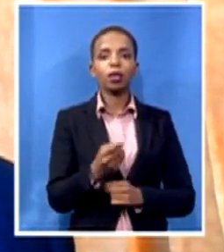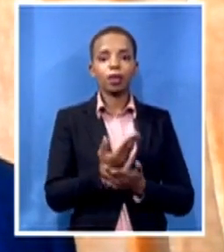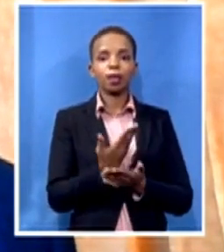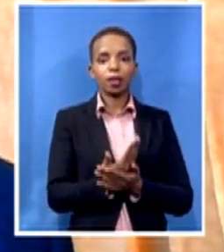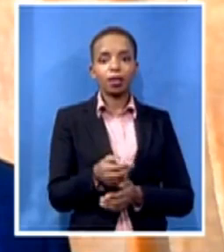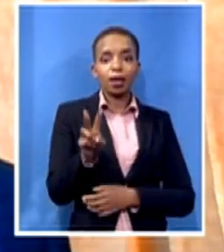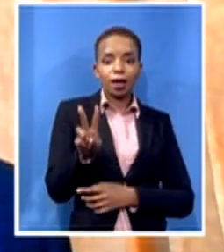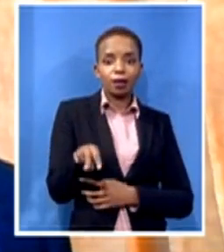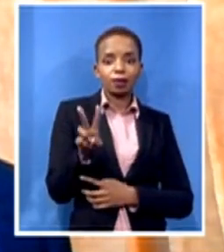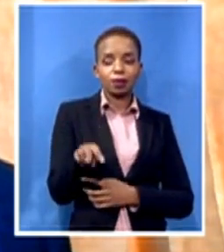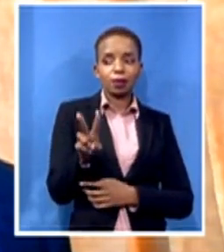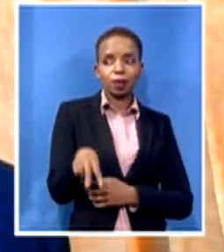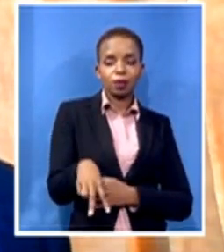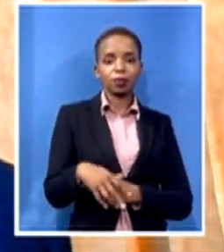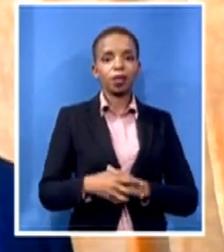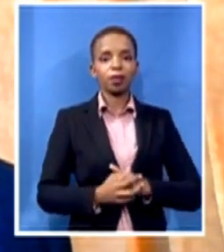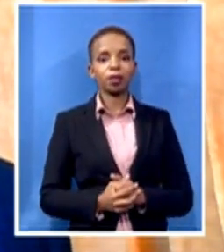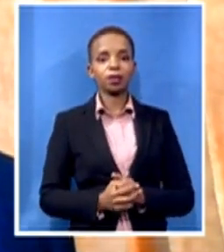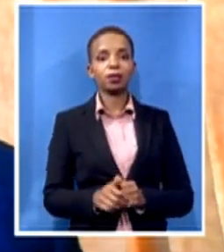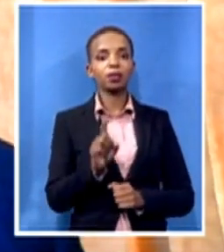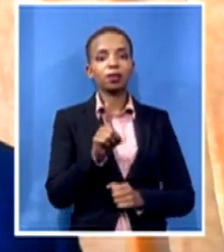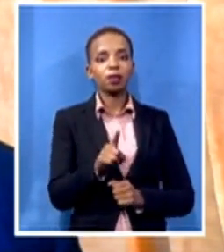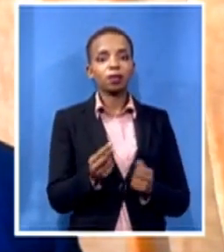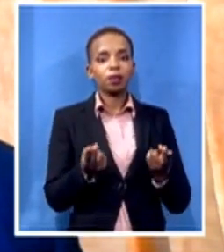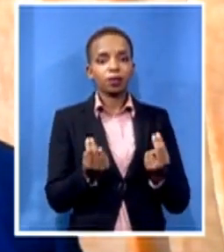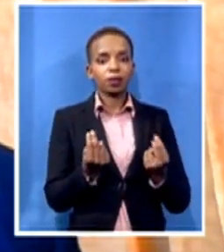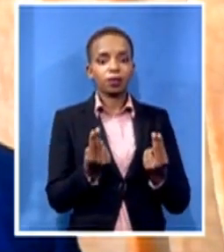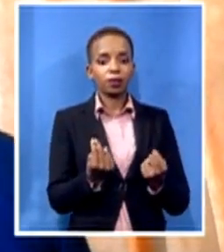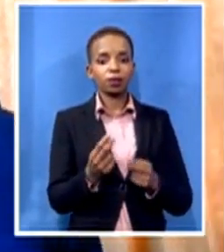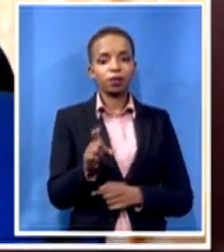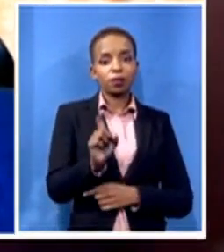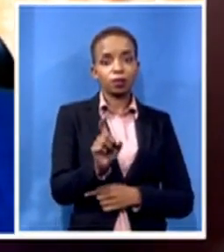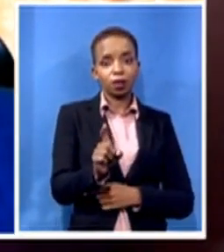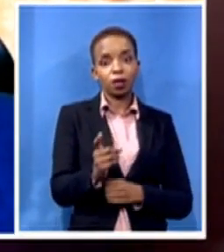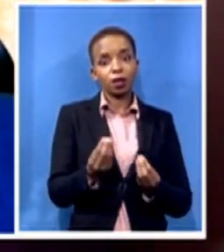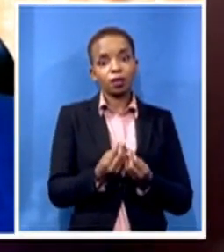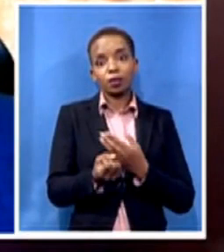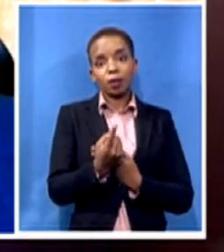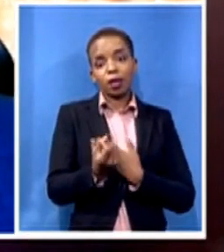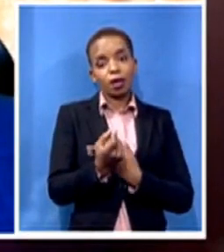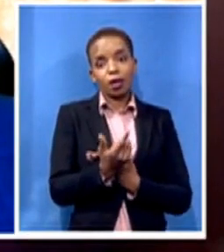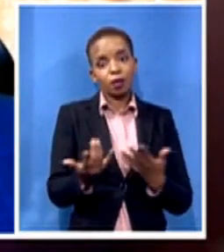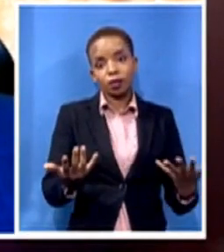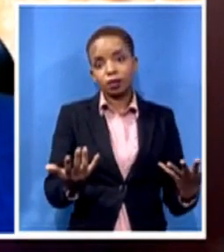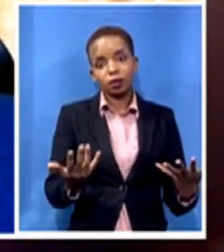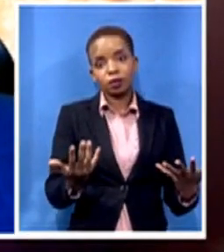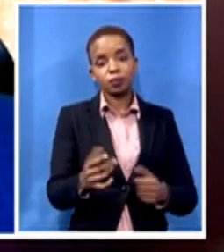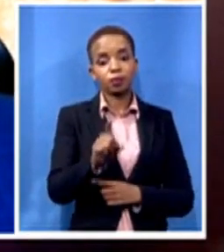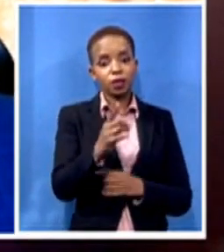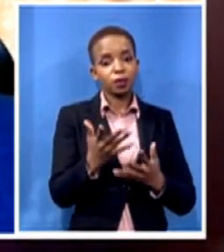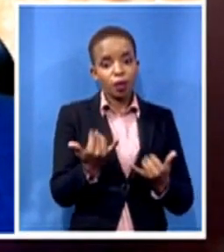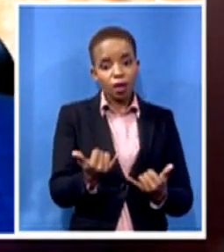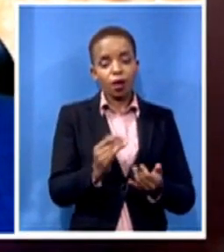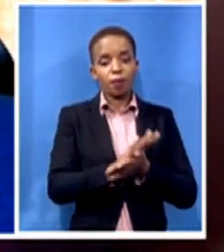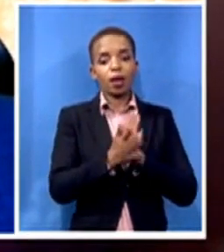new therapeutics and vaccines. Well, this is when it becomes important. Let's talk about that and its